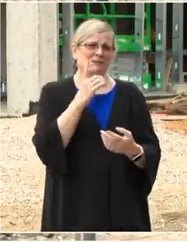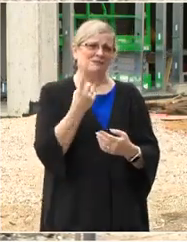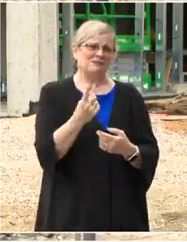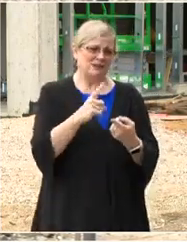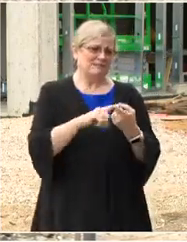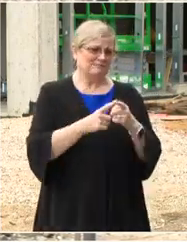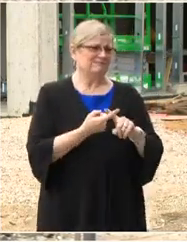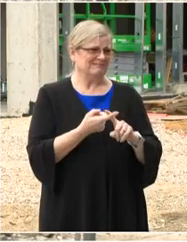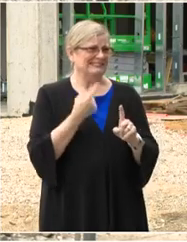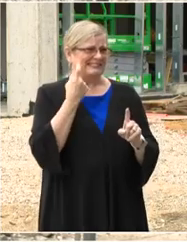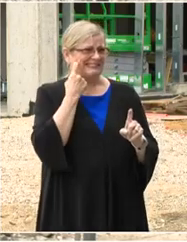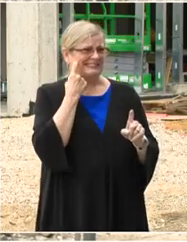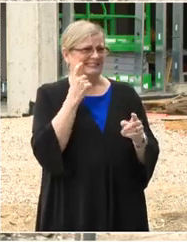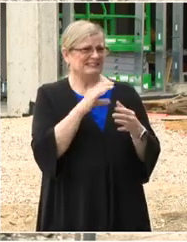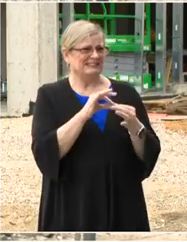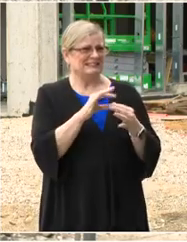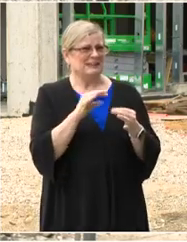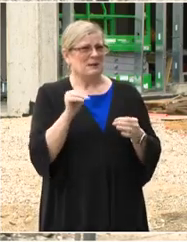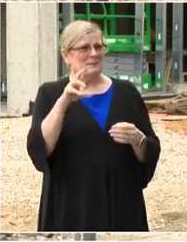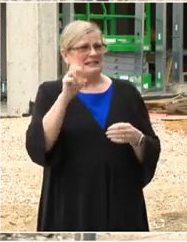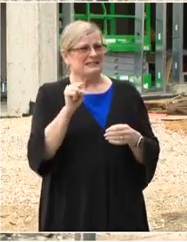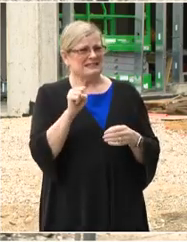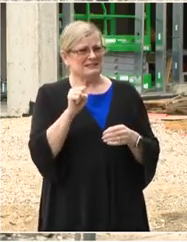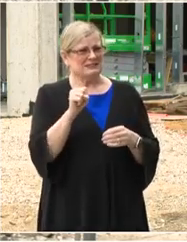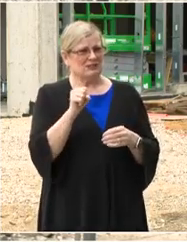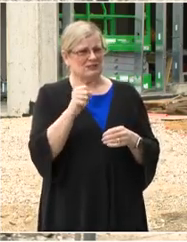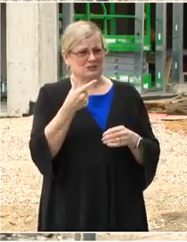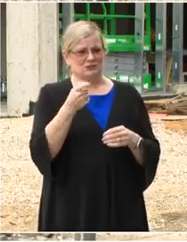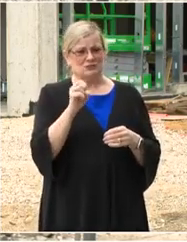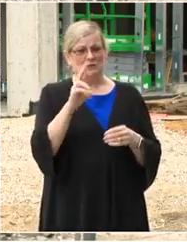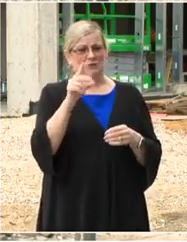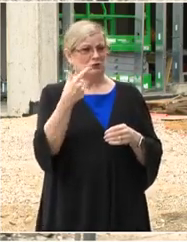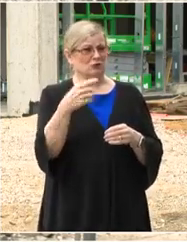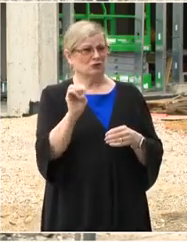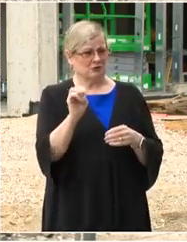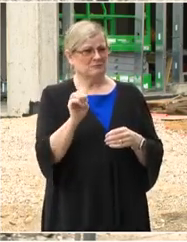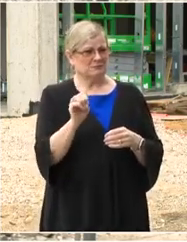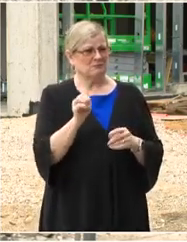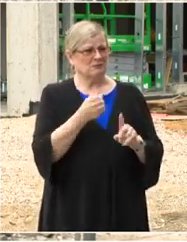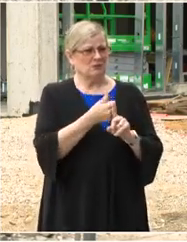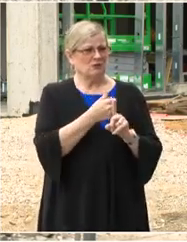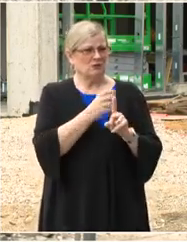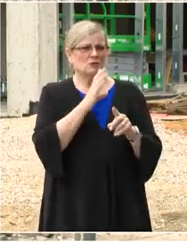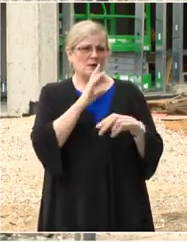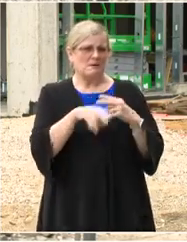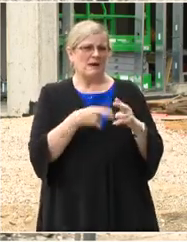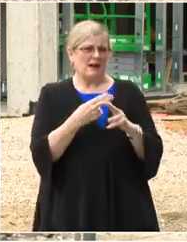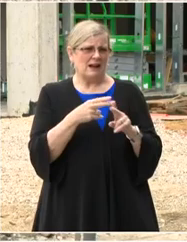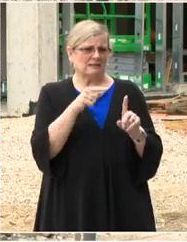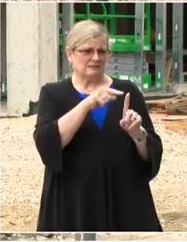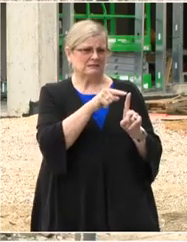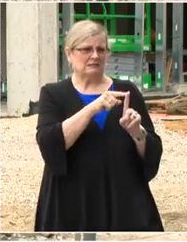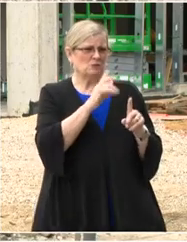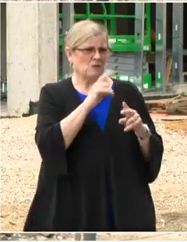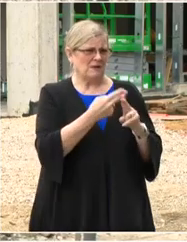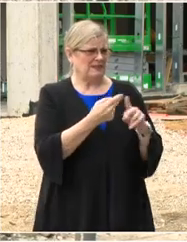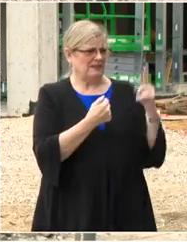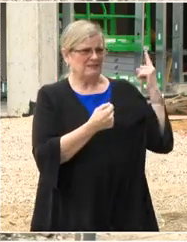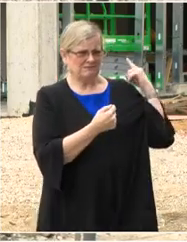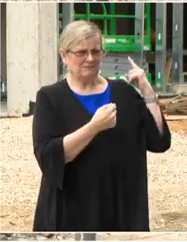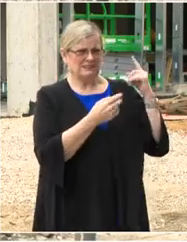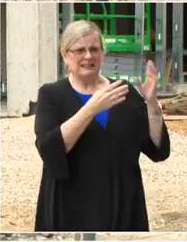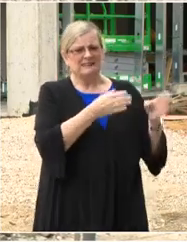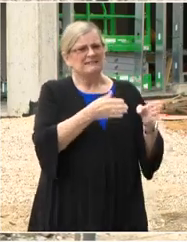minute. And it's a good project, a special project, because it's talking about individuals at 0 to